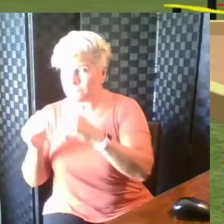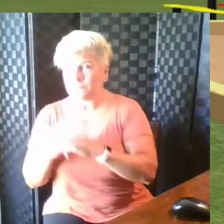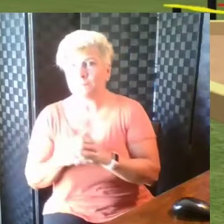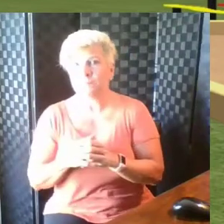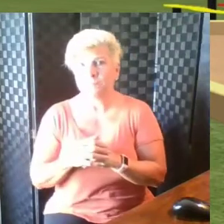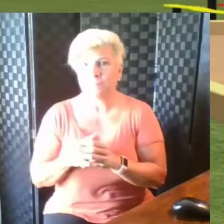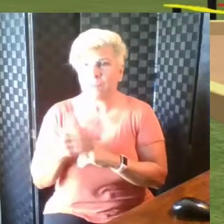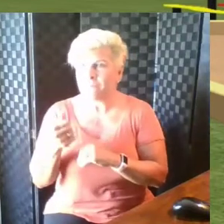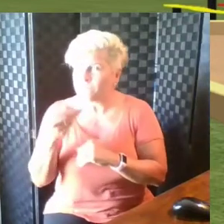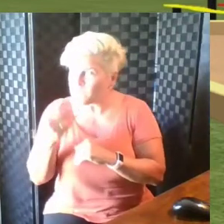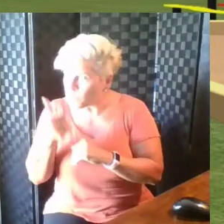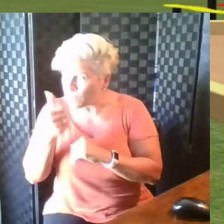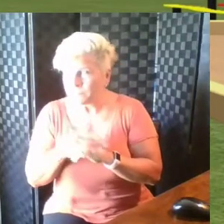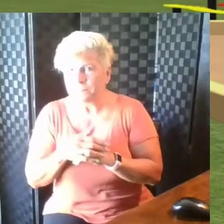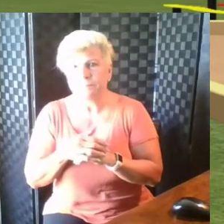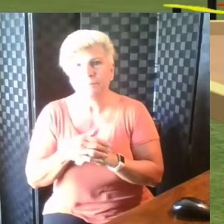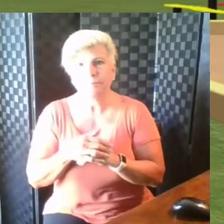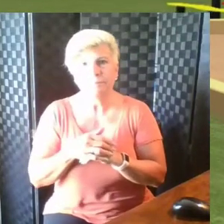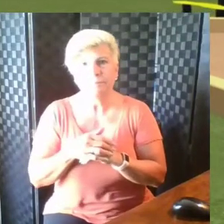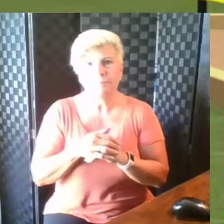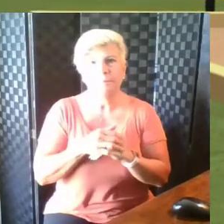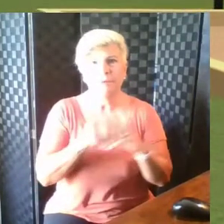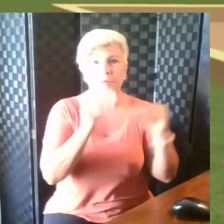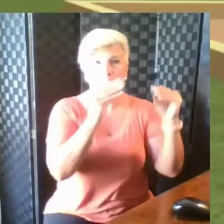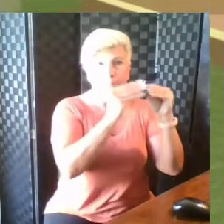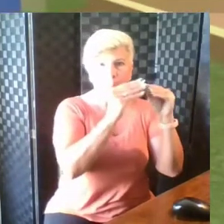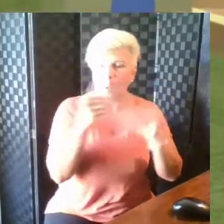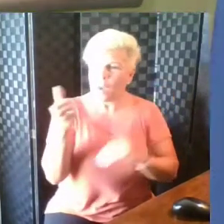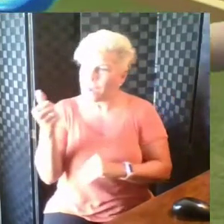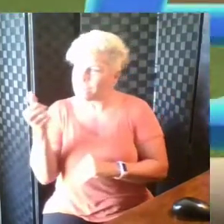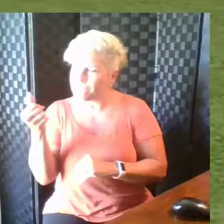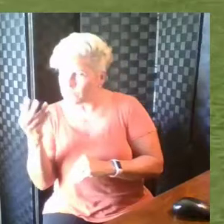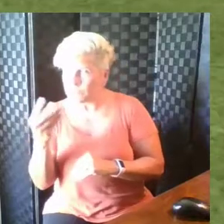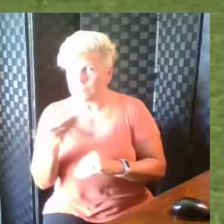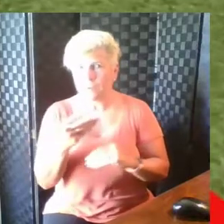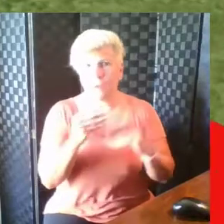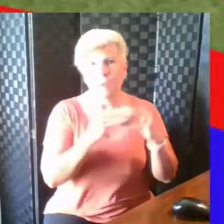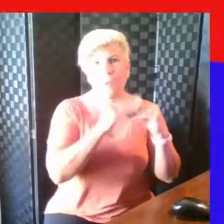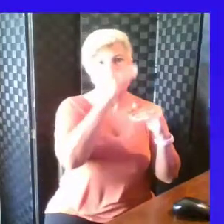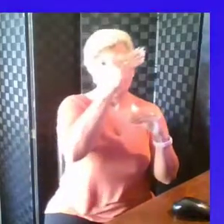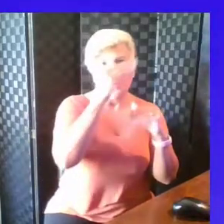Great, that is so awesome. Thank you for your help. Let's get started.